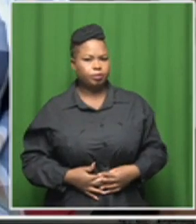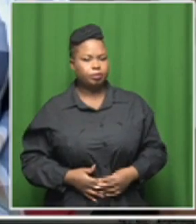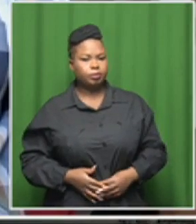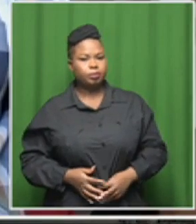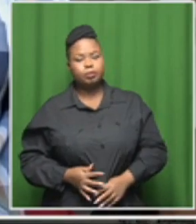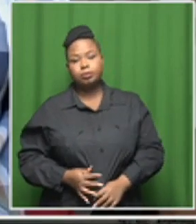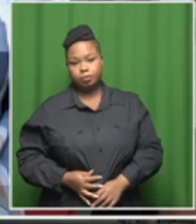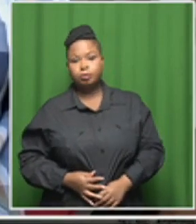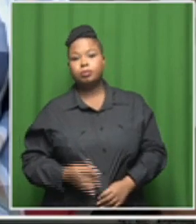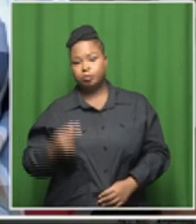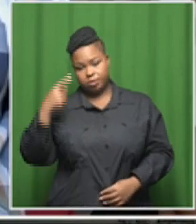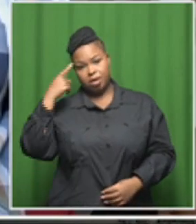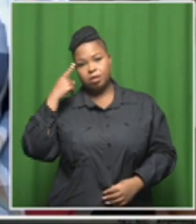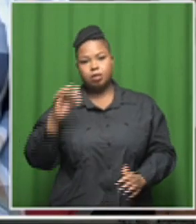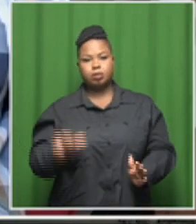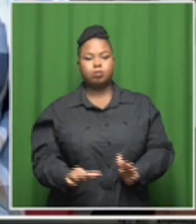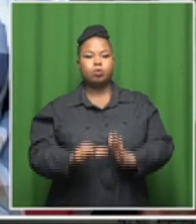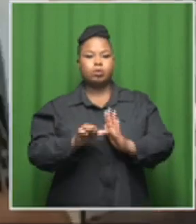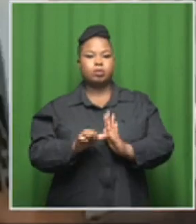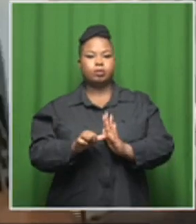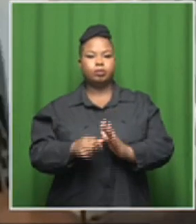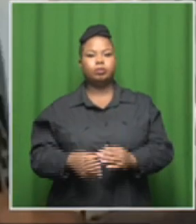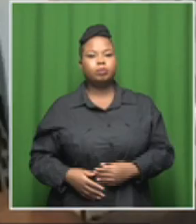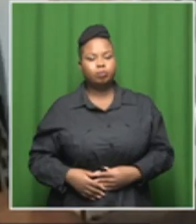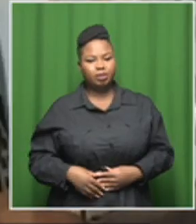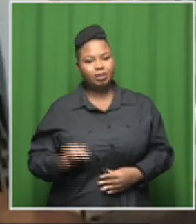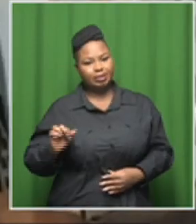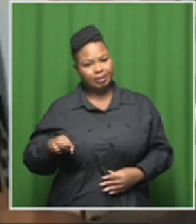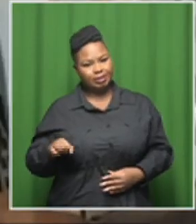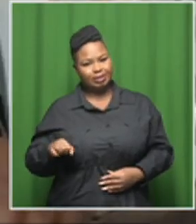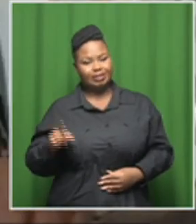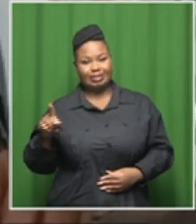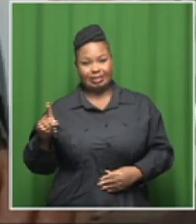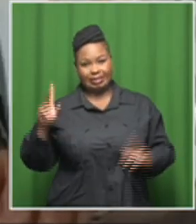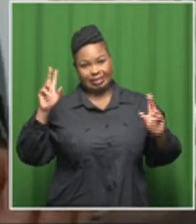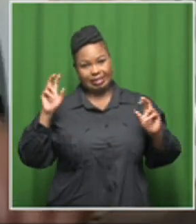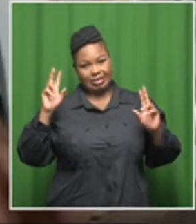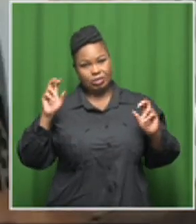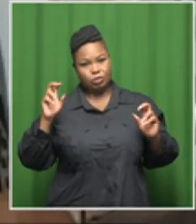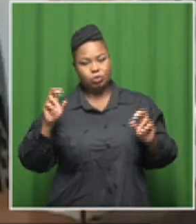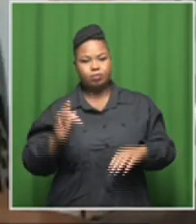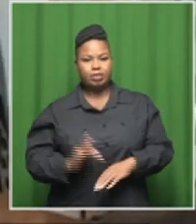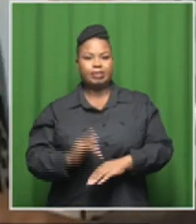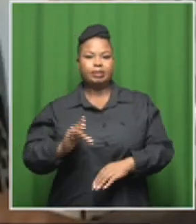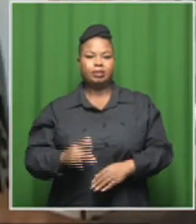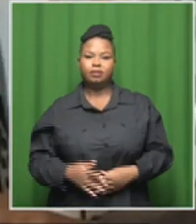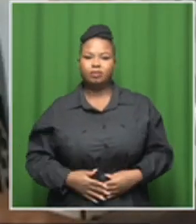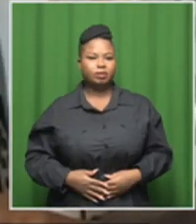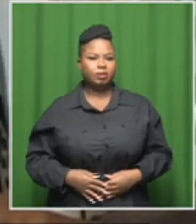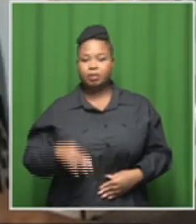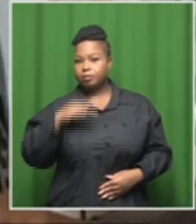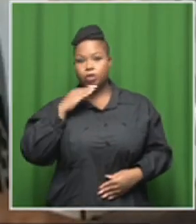Yeah, I think it's very important to highlight that much as this is a topical issue, not